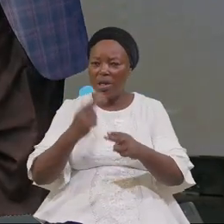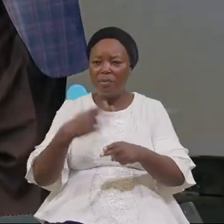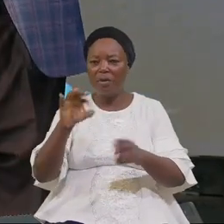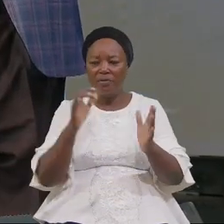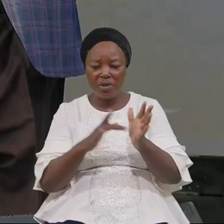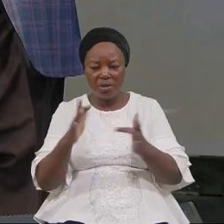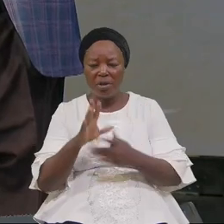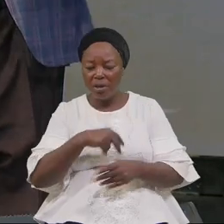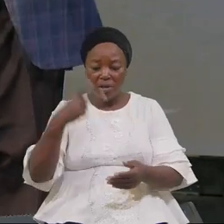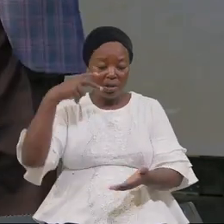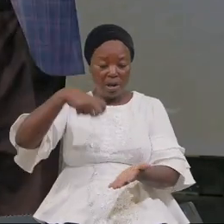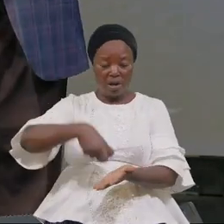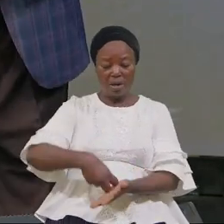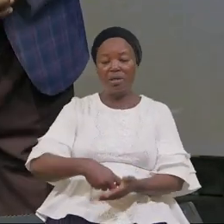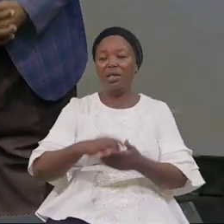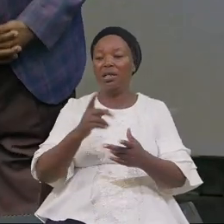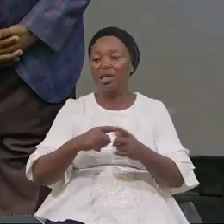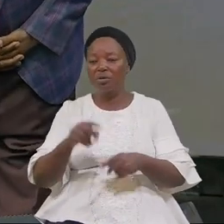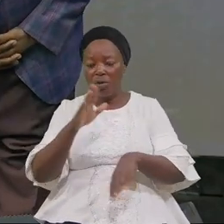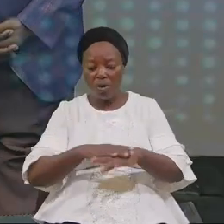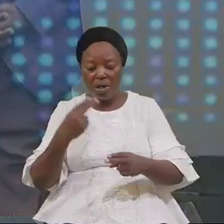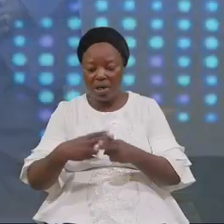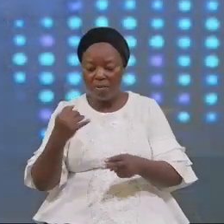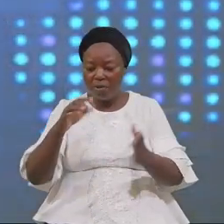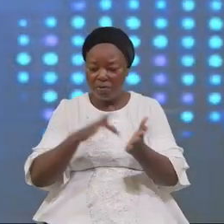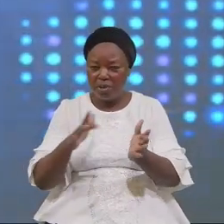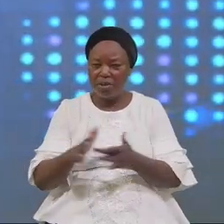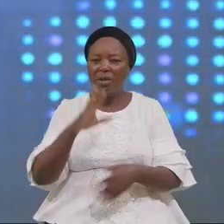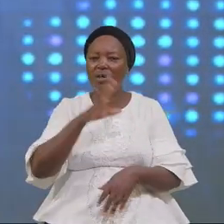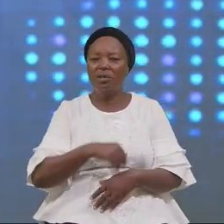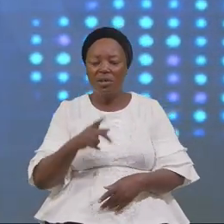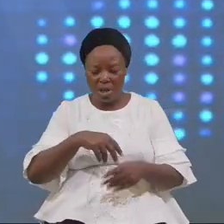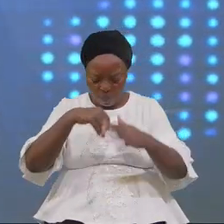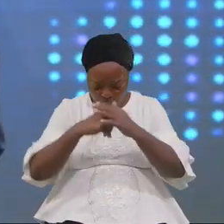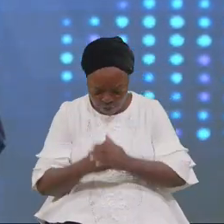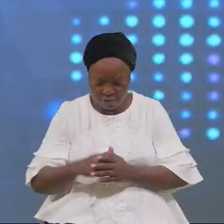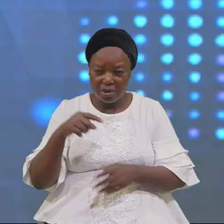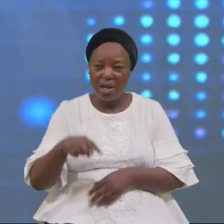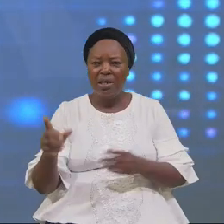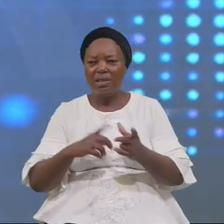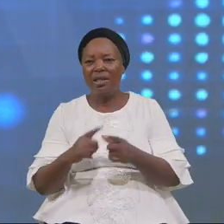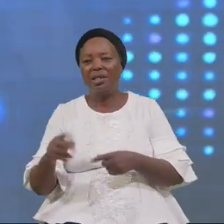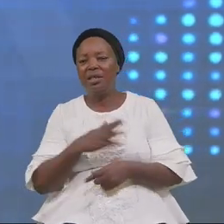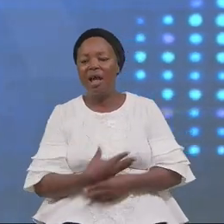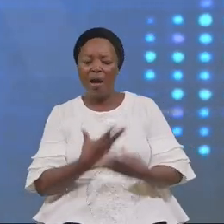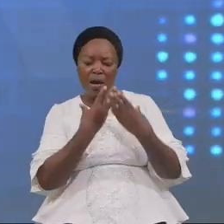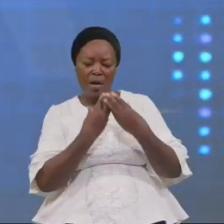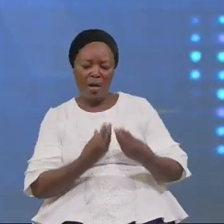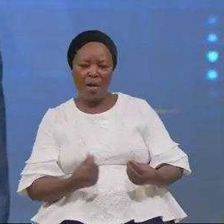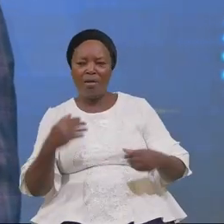they kneel down. You mention the name of Jesus, they bow down. They are gentle in